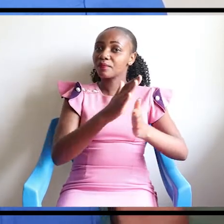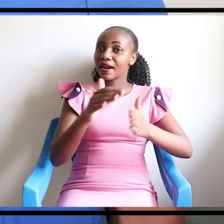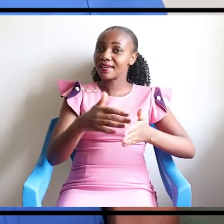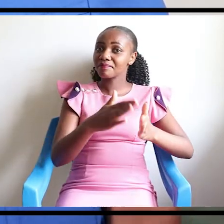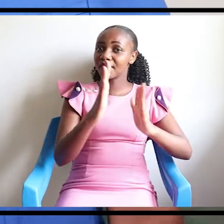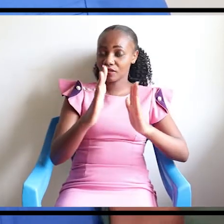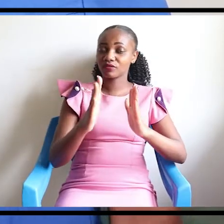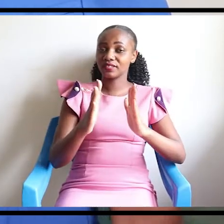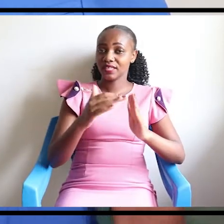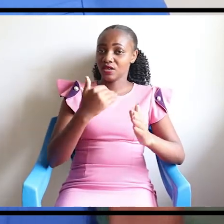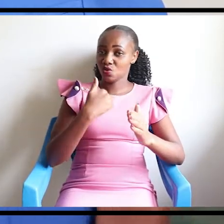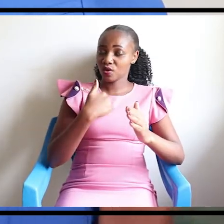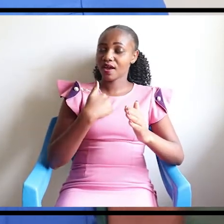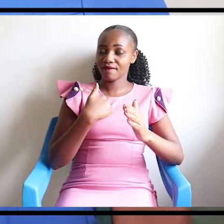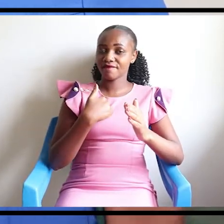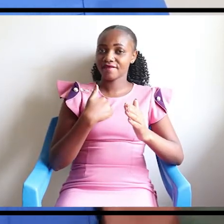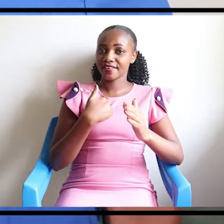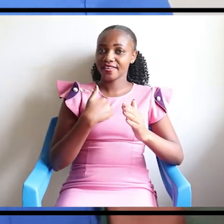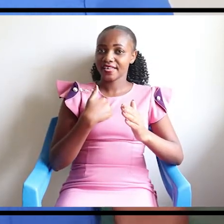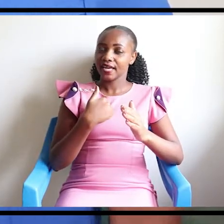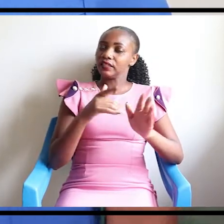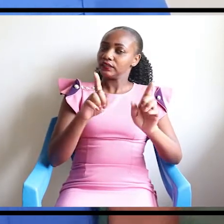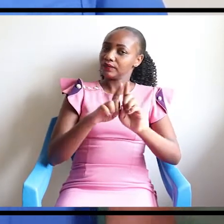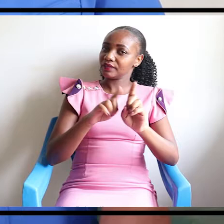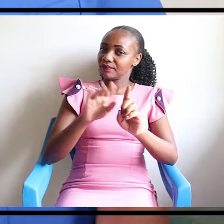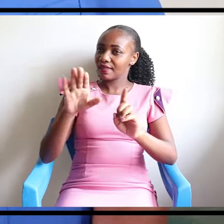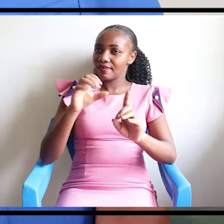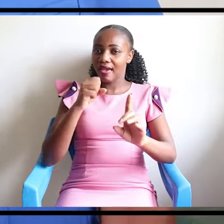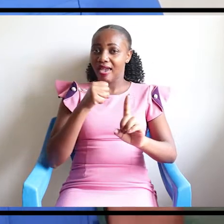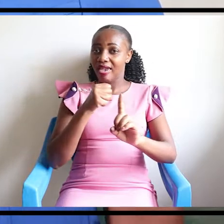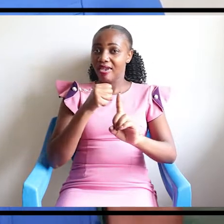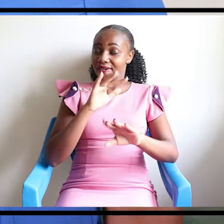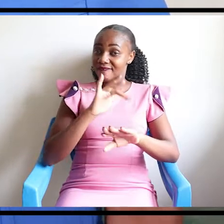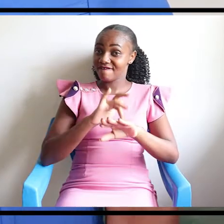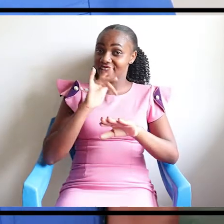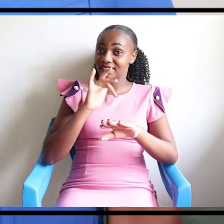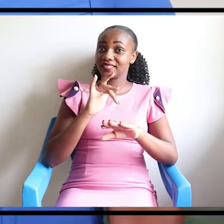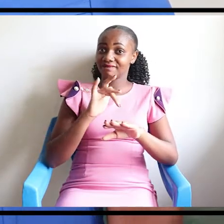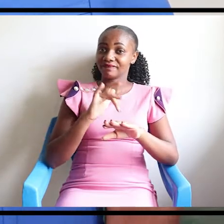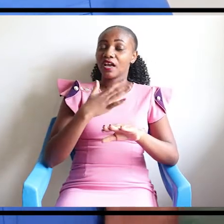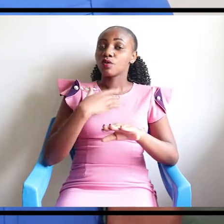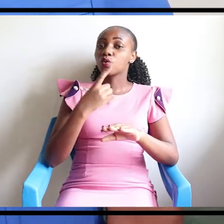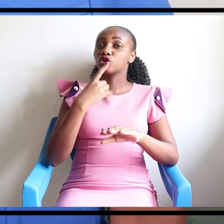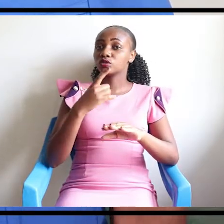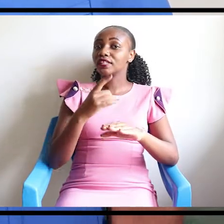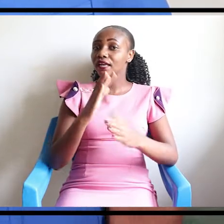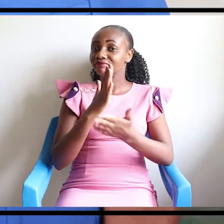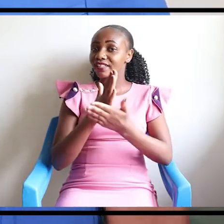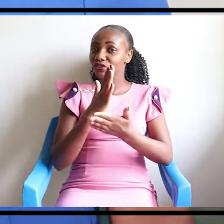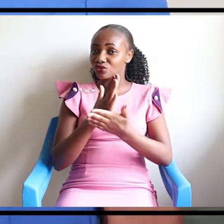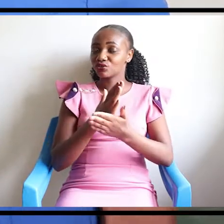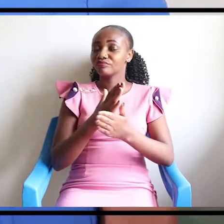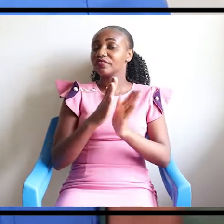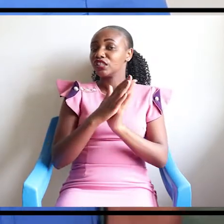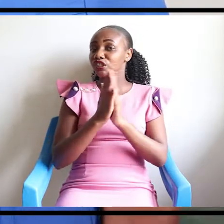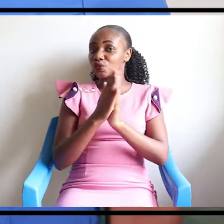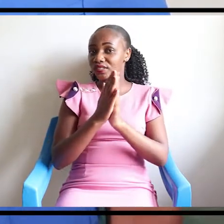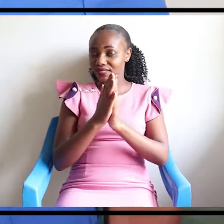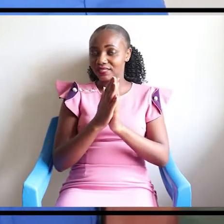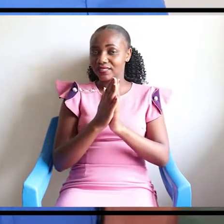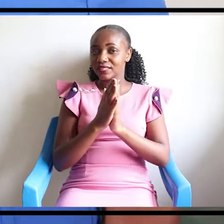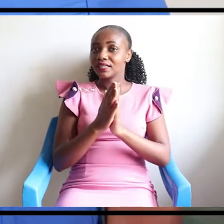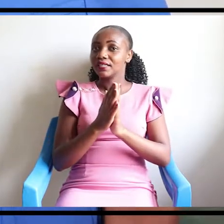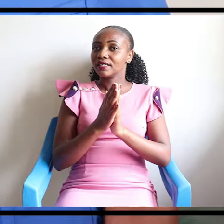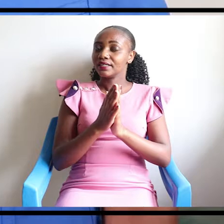have available and the side effects. We're also going to talk about the facts and the myths and misconceptions and ways